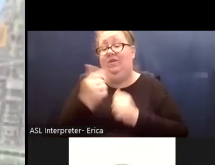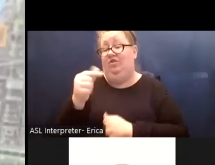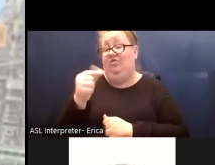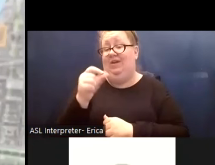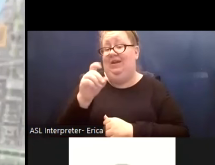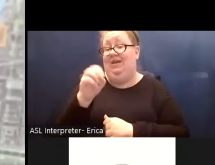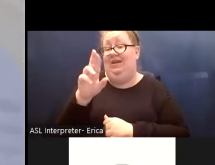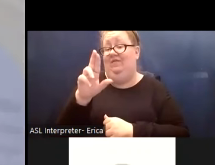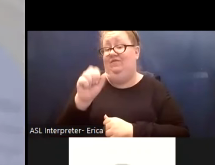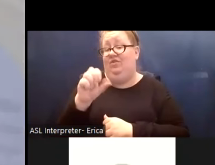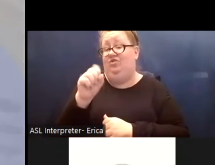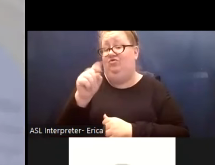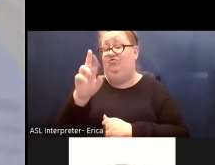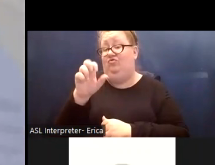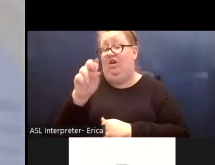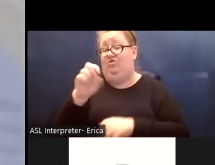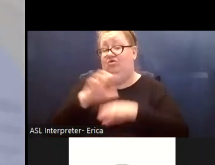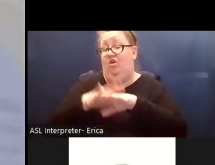on streets.